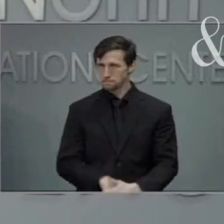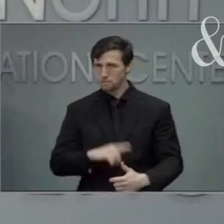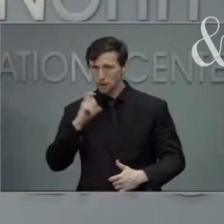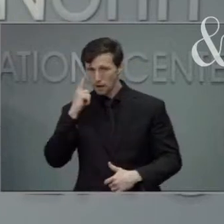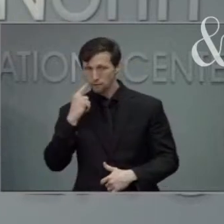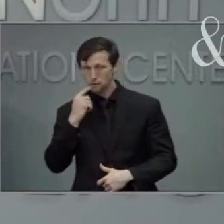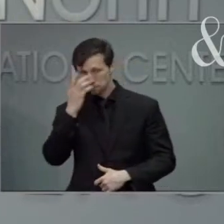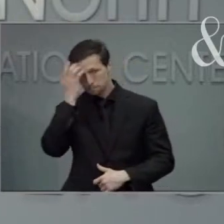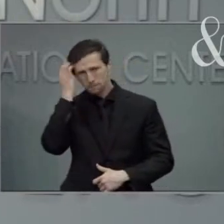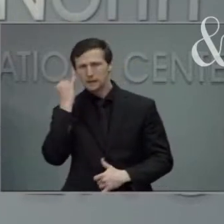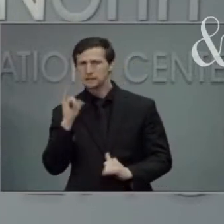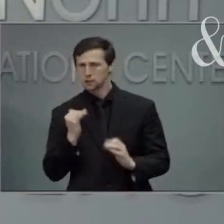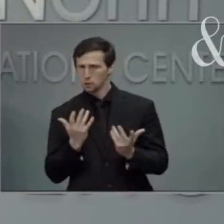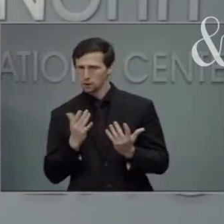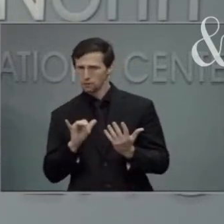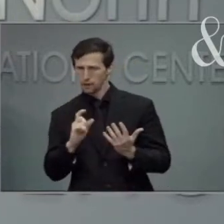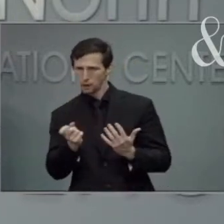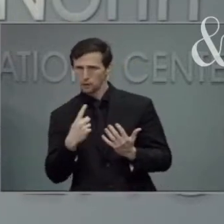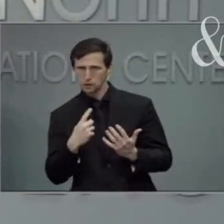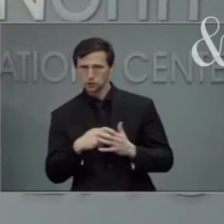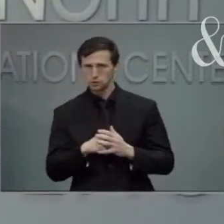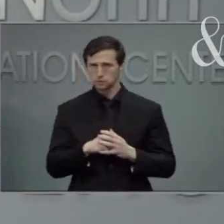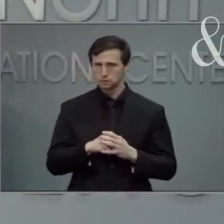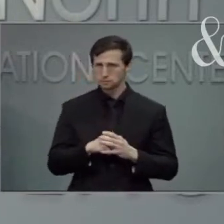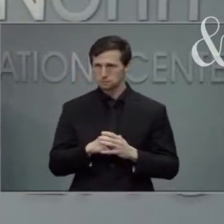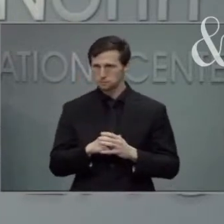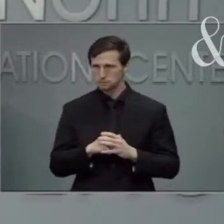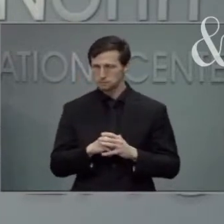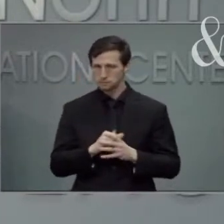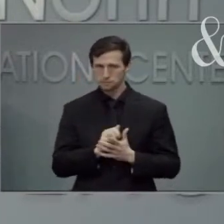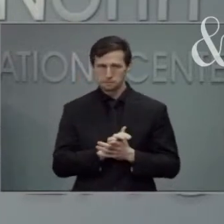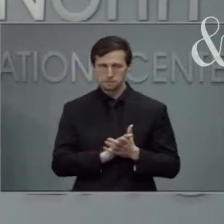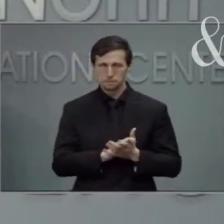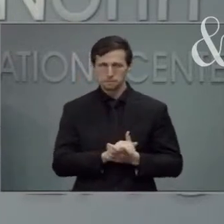Okay, still waiting for that question.